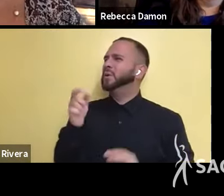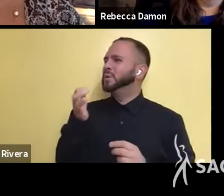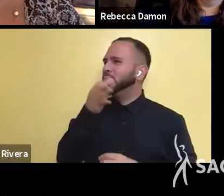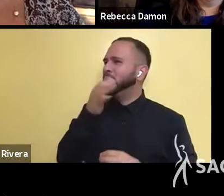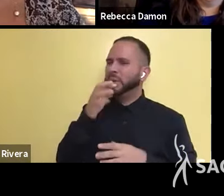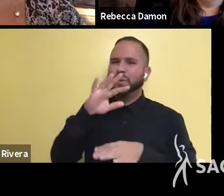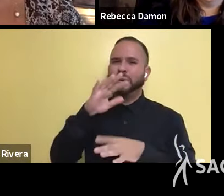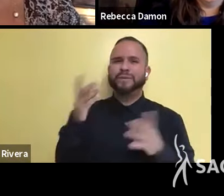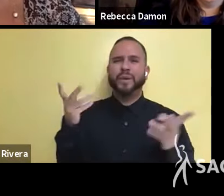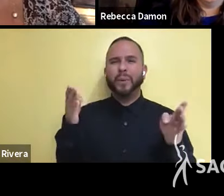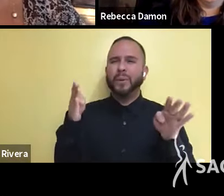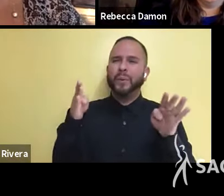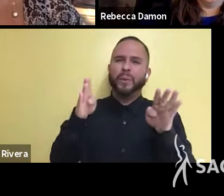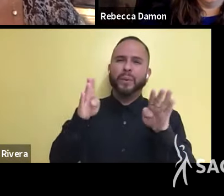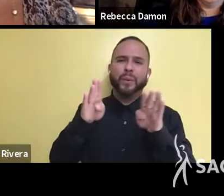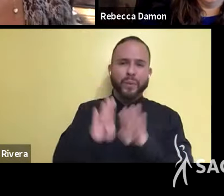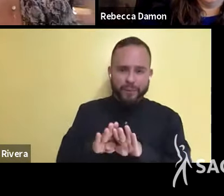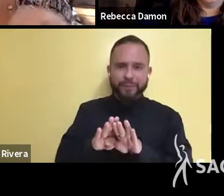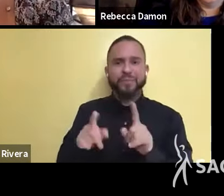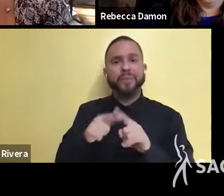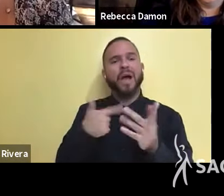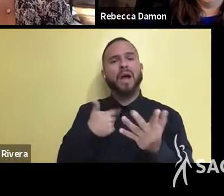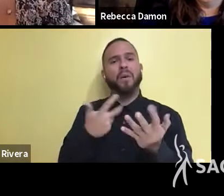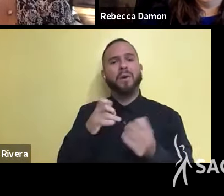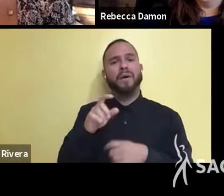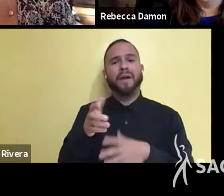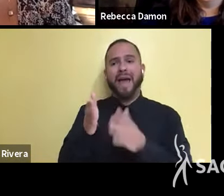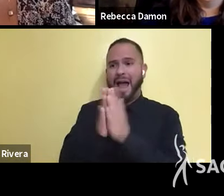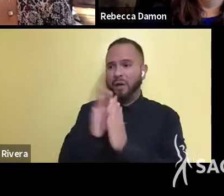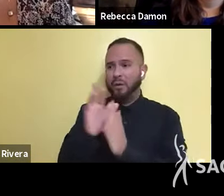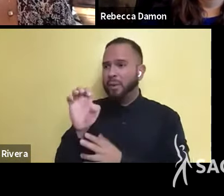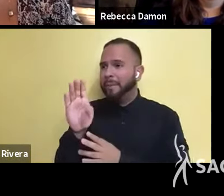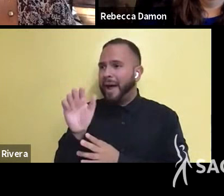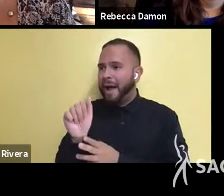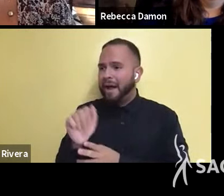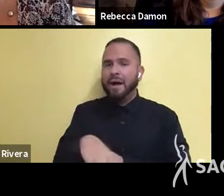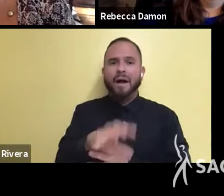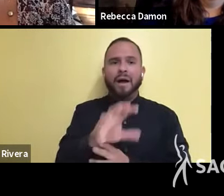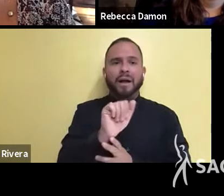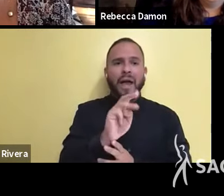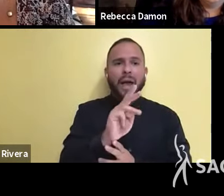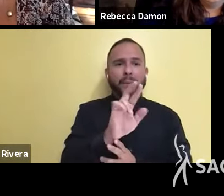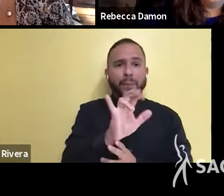ask Rebecca and Cameron if you had anything that you wanted to